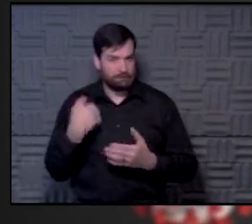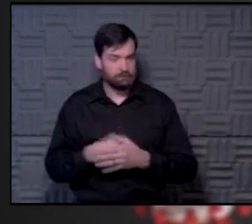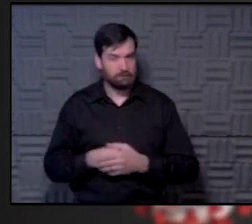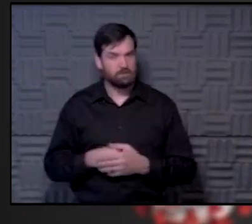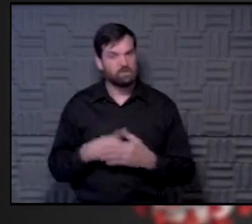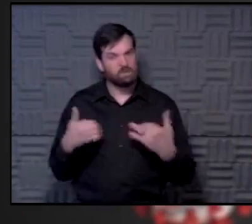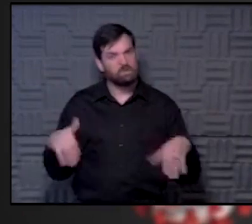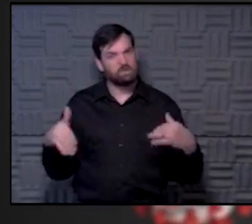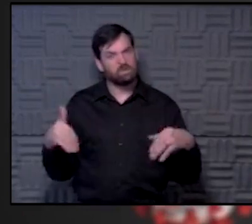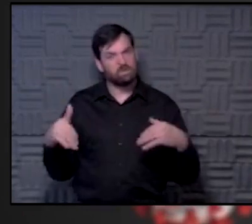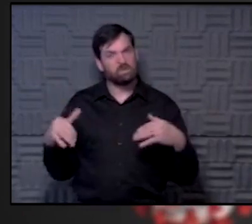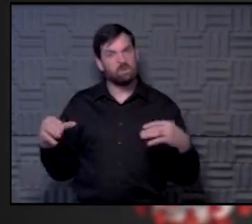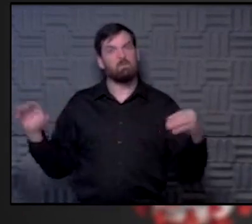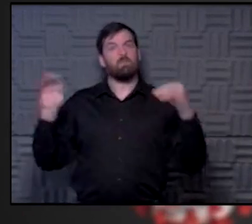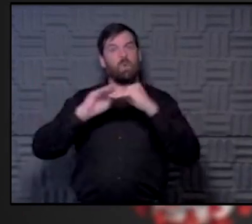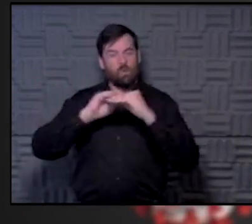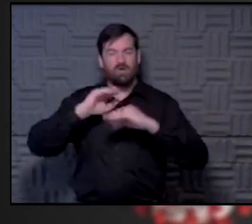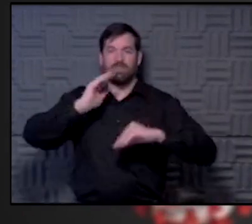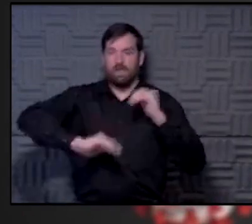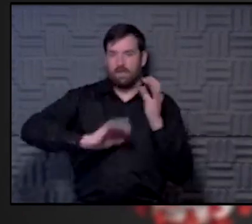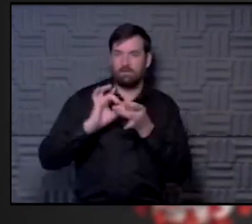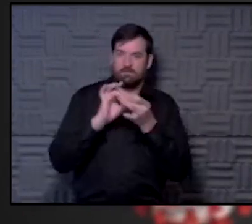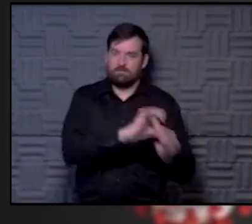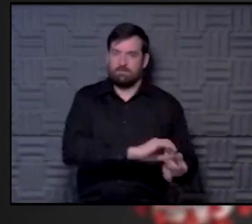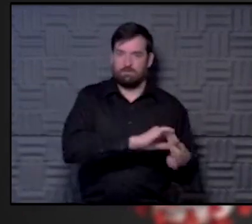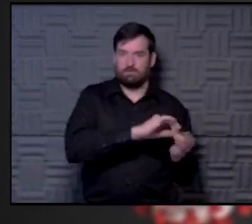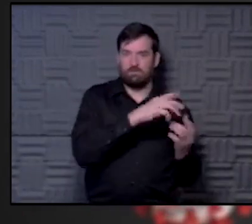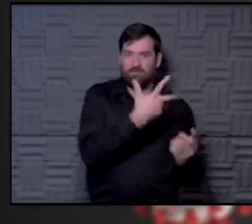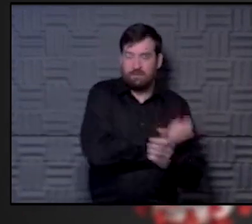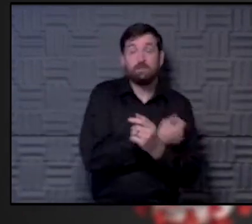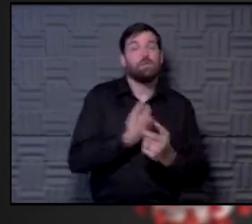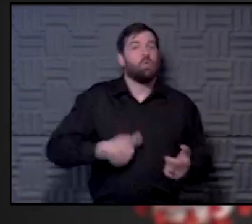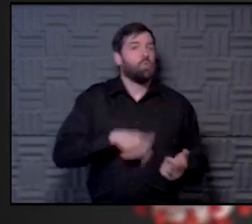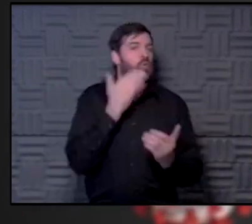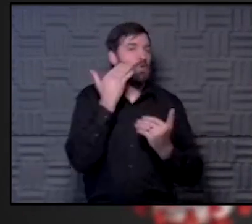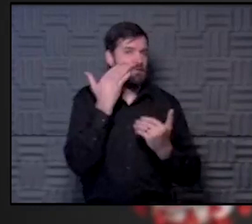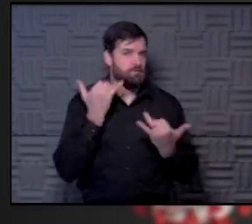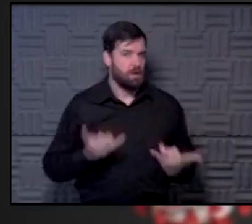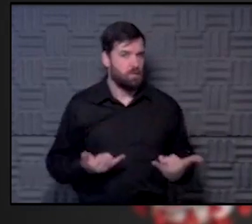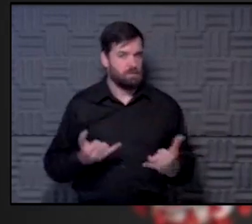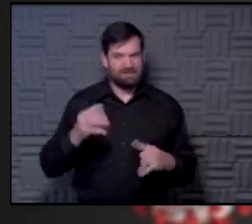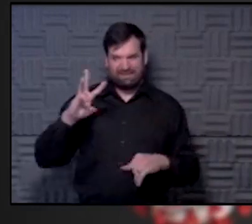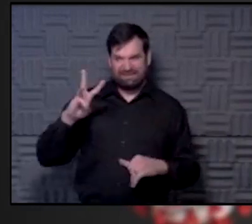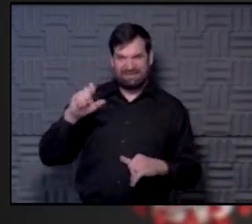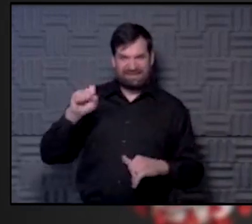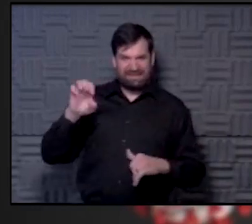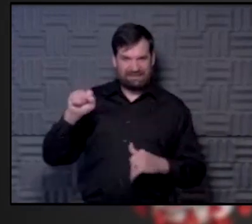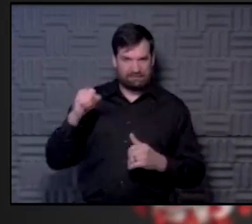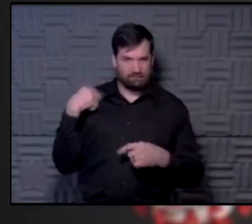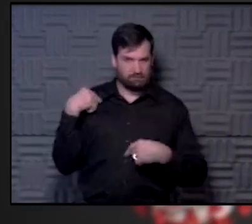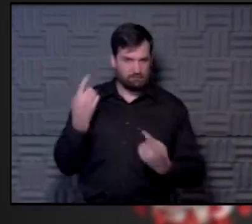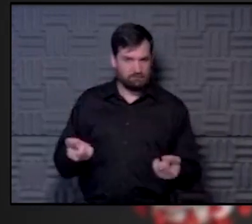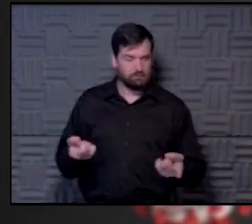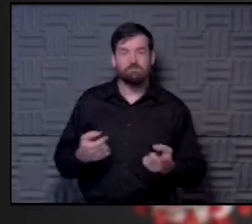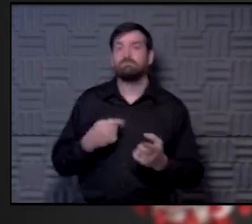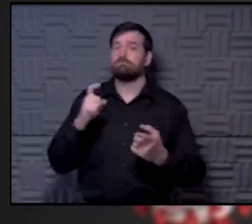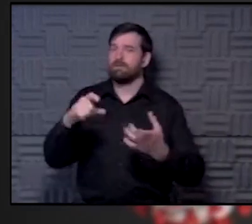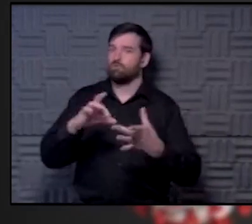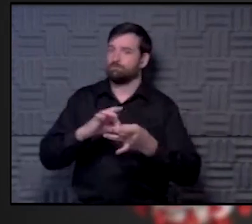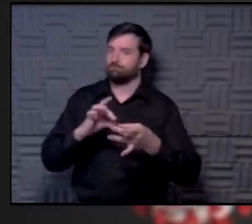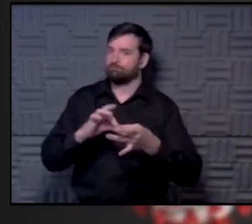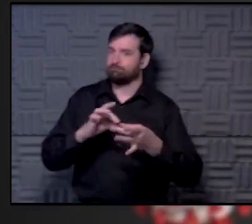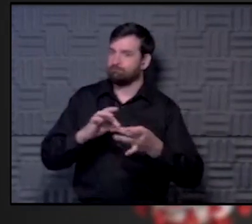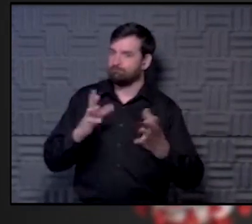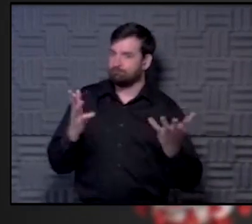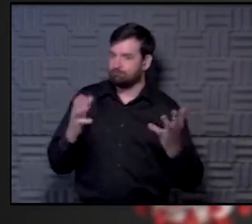much, much greater than the risk we're seeing related to the vaccine, at least that we know of at the moment with these 6 cases that we understand. Where I think we always have to put that disclaimer.